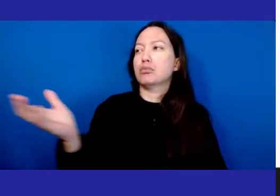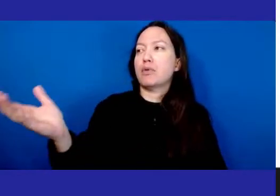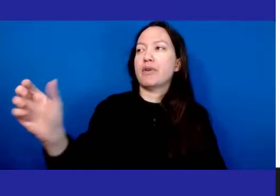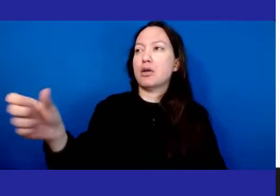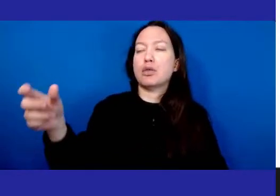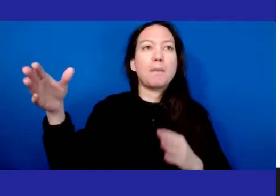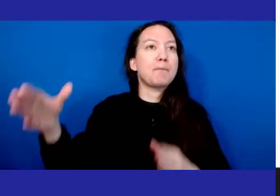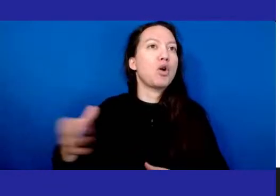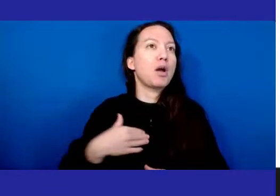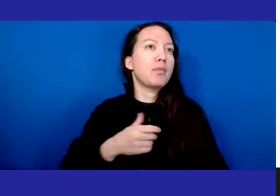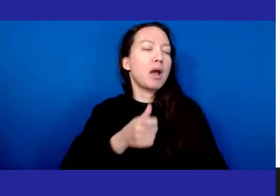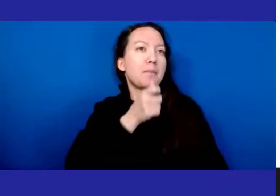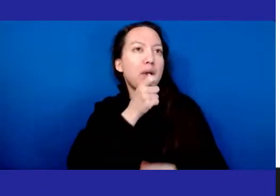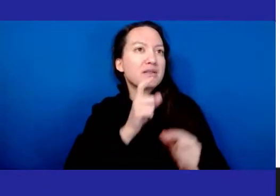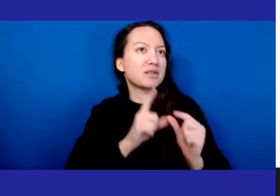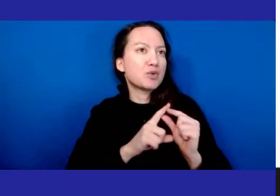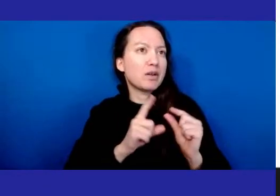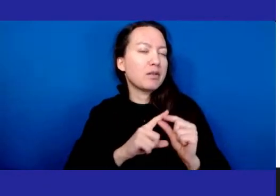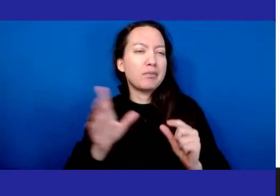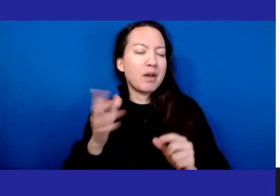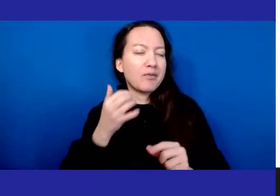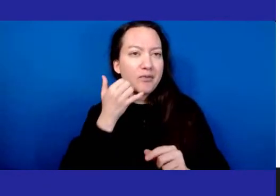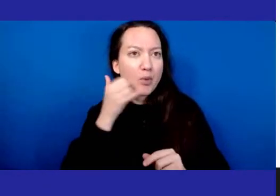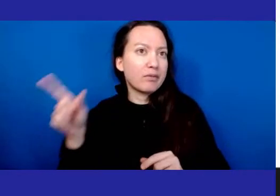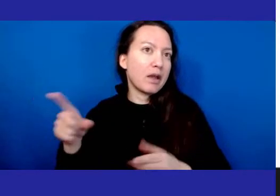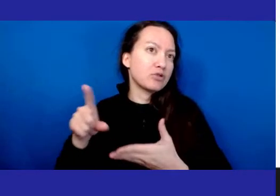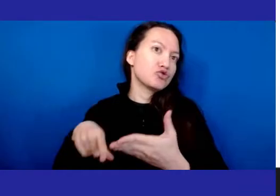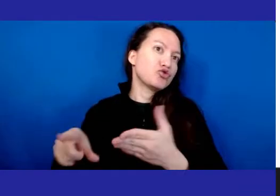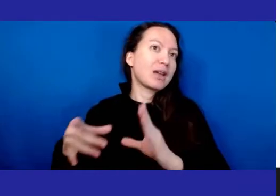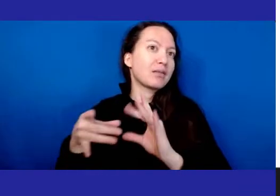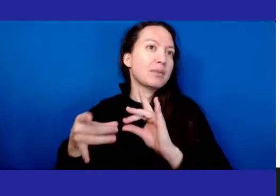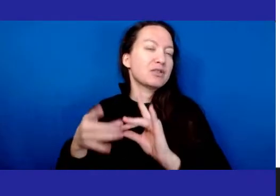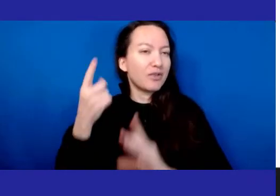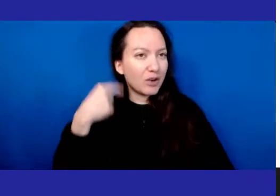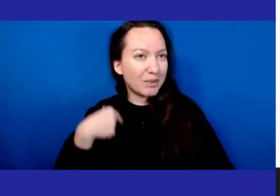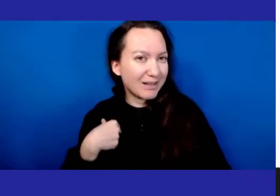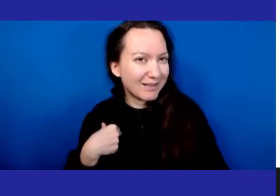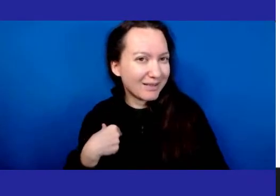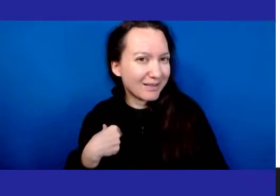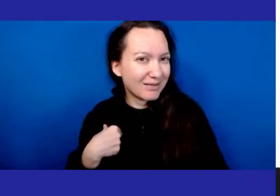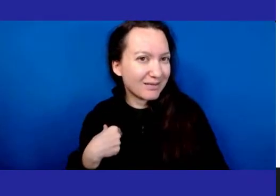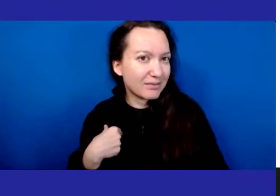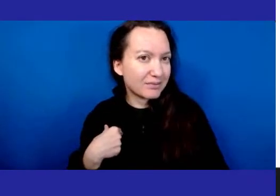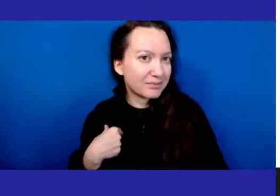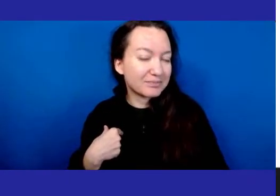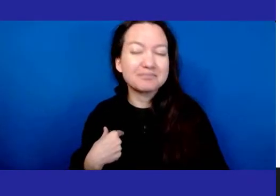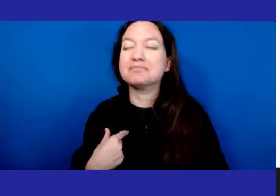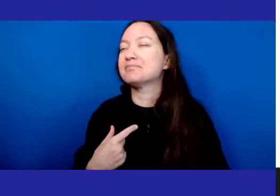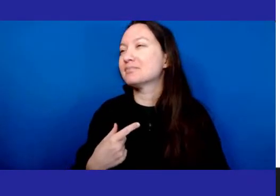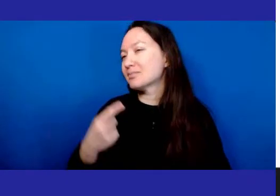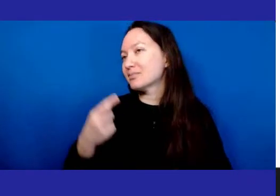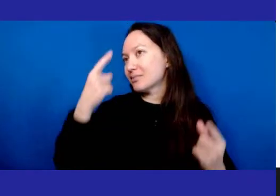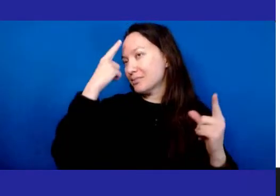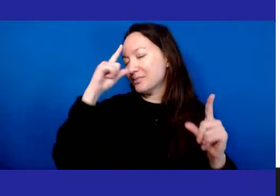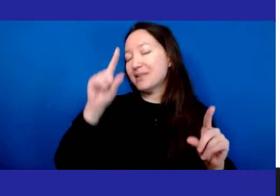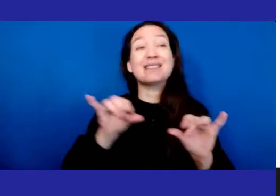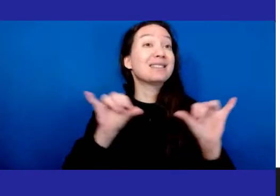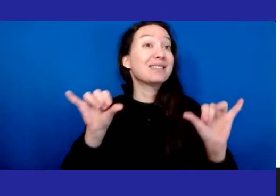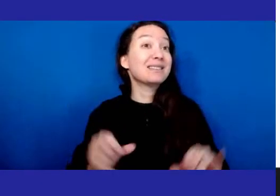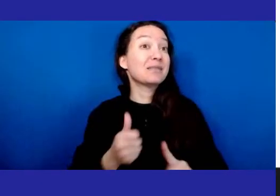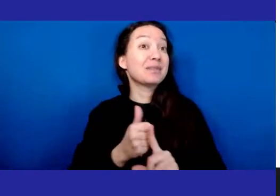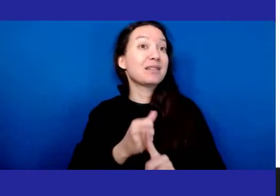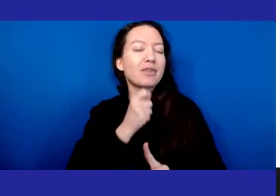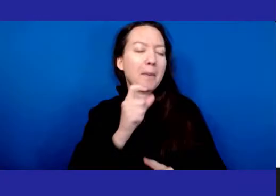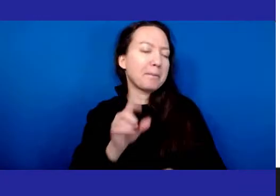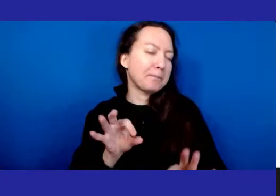my password to my phone so that they could check my messages? I think you are correct that we have an imperfect system that we're trying